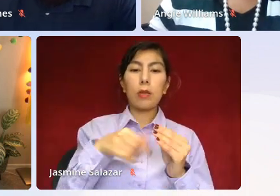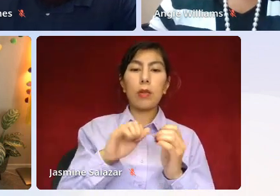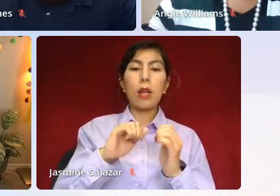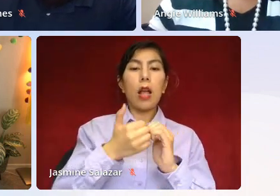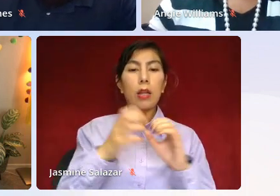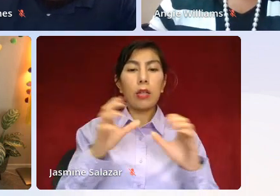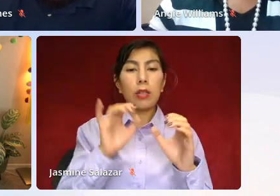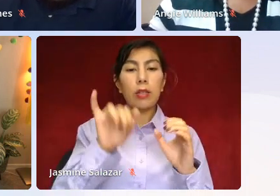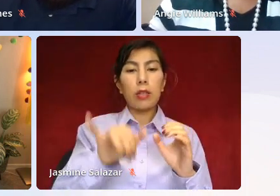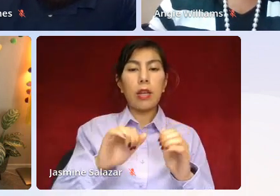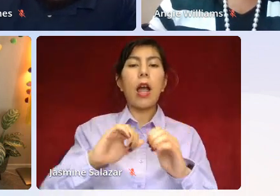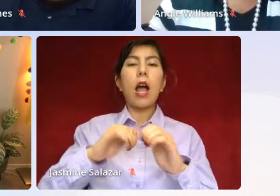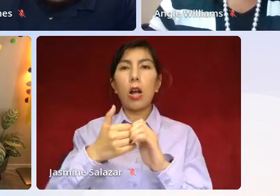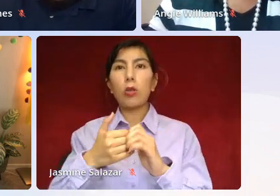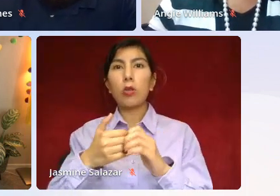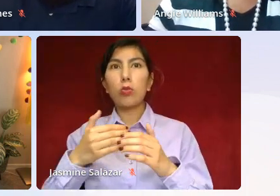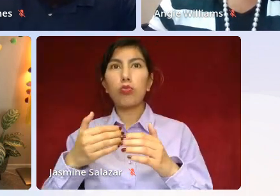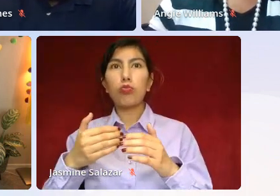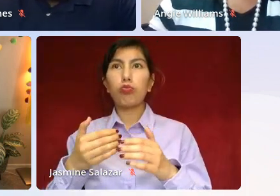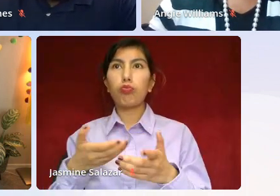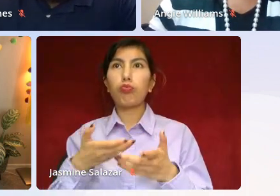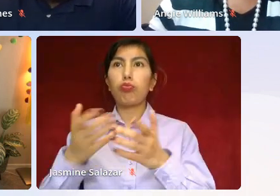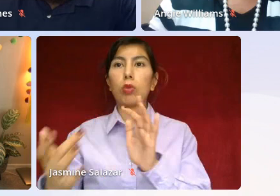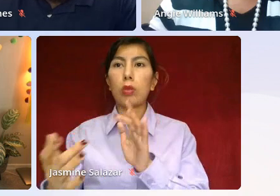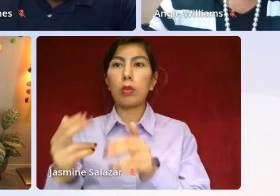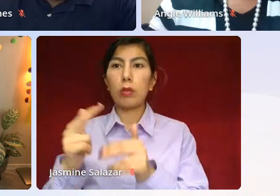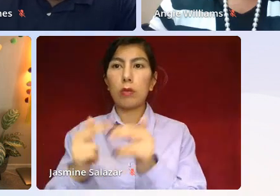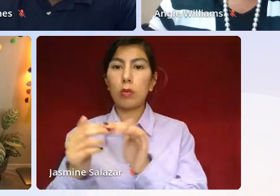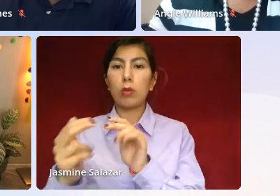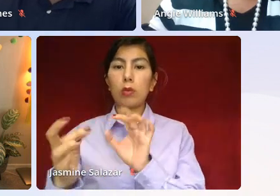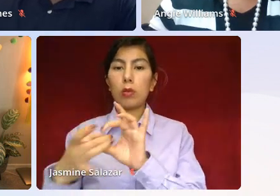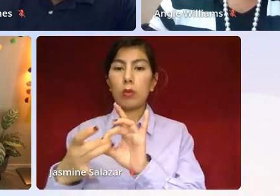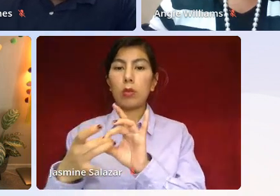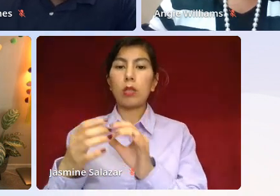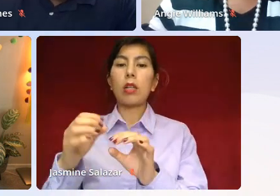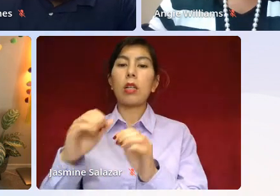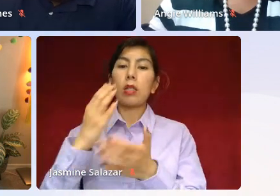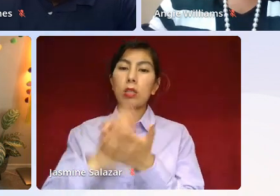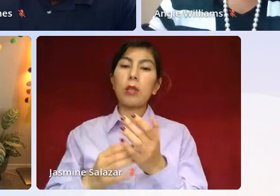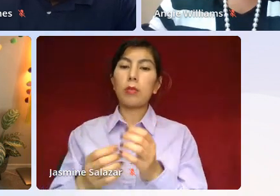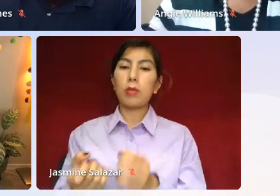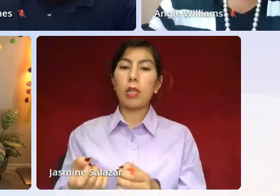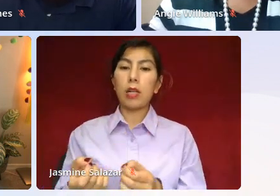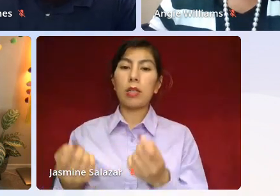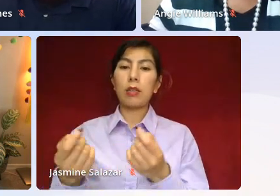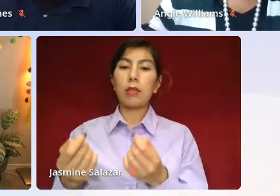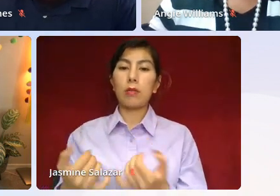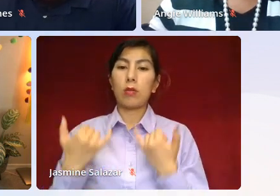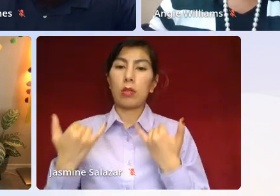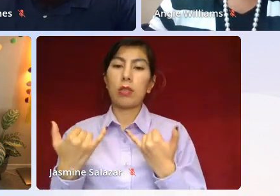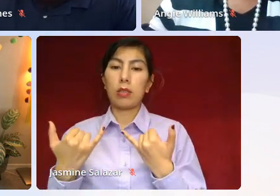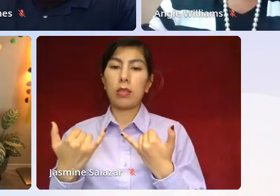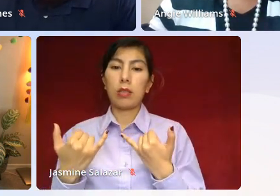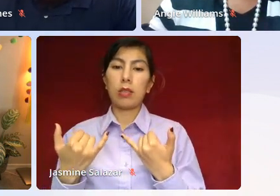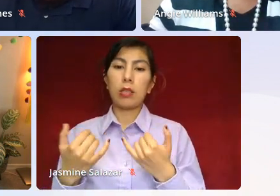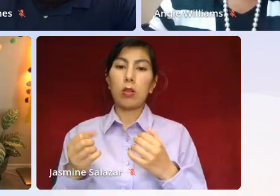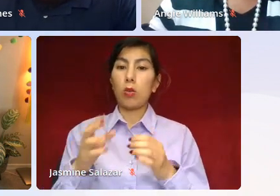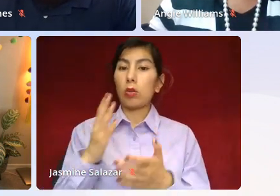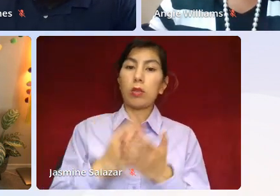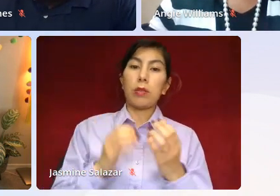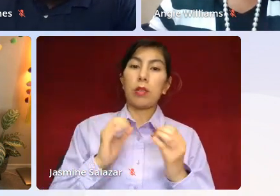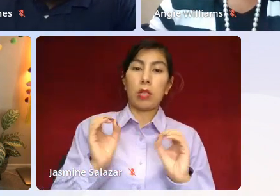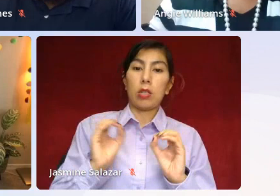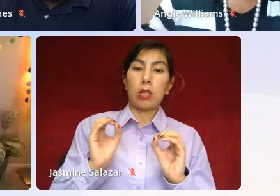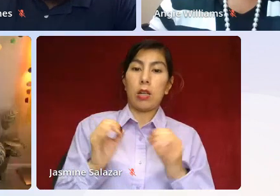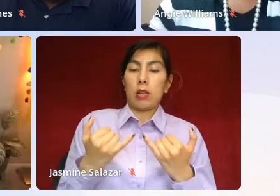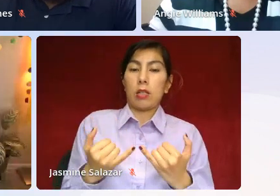went about building relationships. Were there some that existed that were your starting point? Were there some that didn't exist that you were like, I really